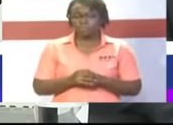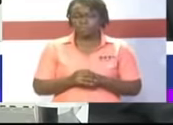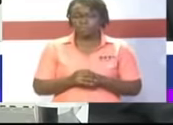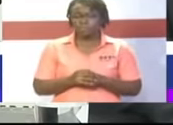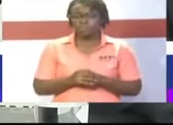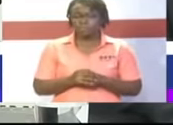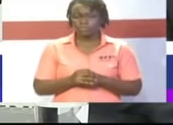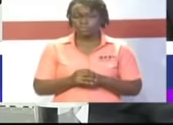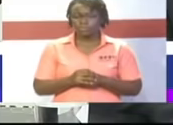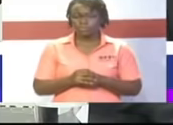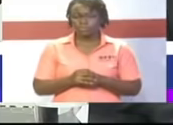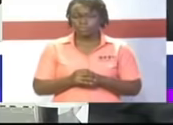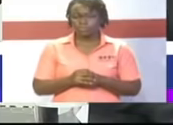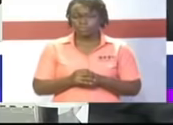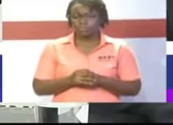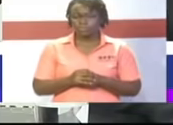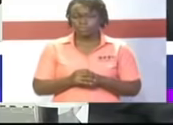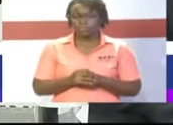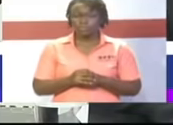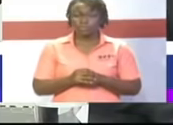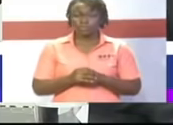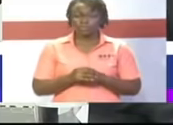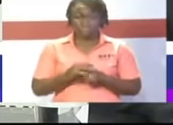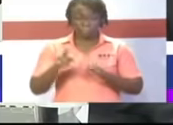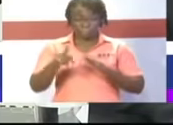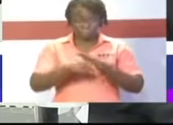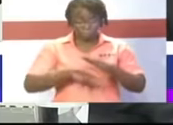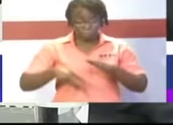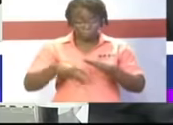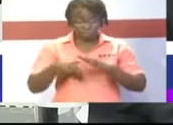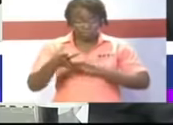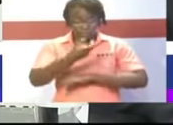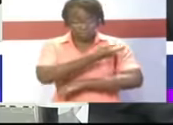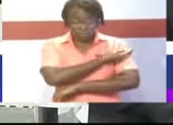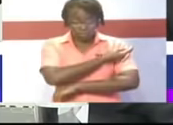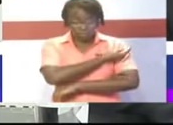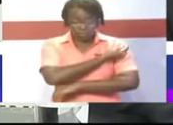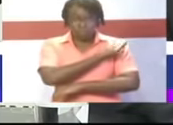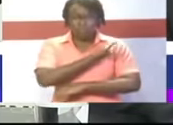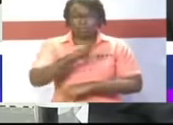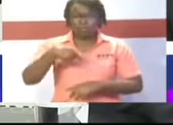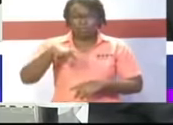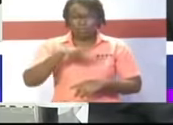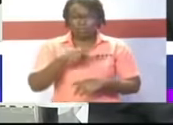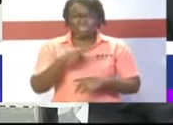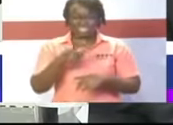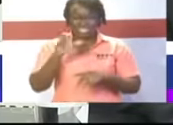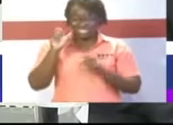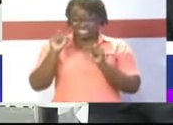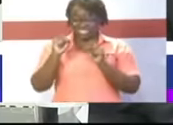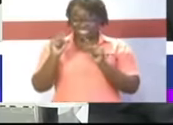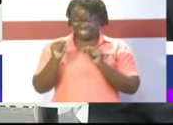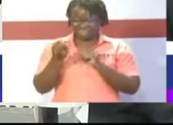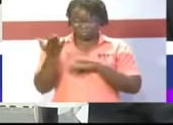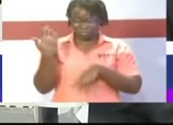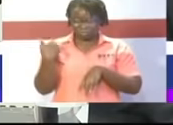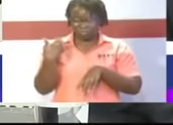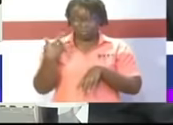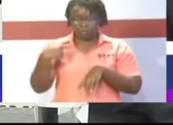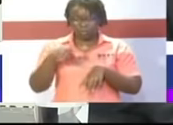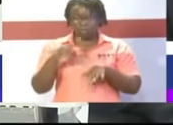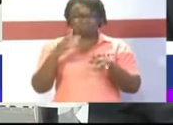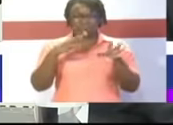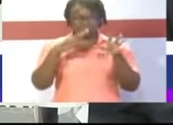that third primary dose of vaccination, is something that we've gone over on Saturday, but it bears repetition, so we